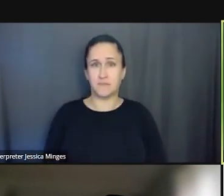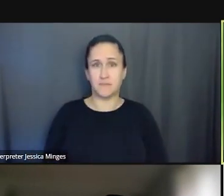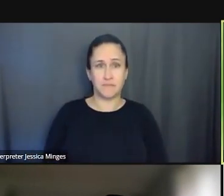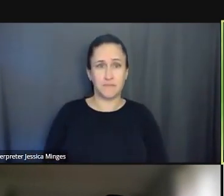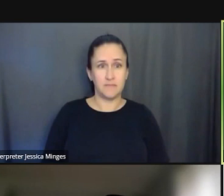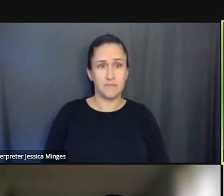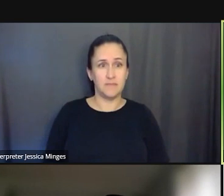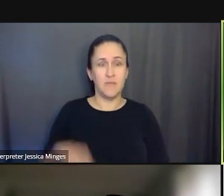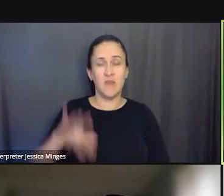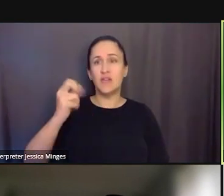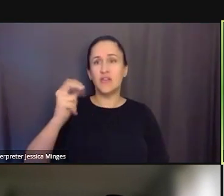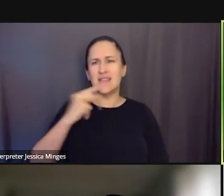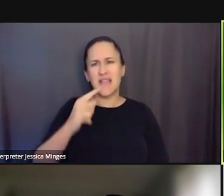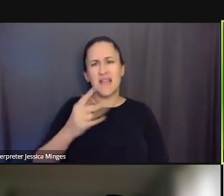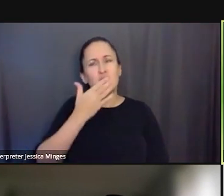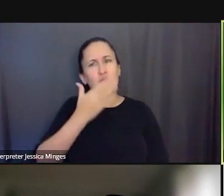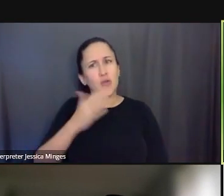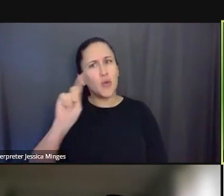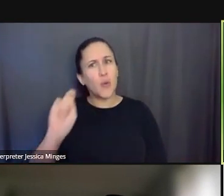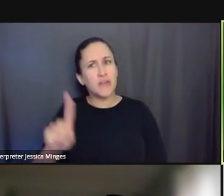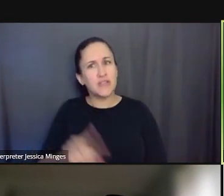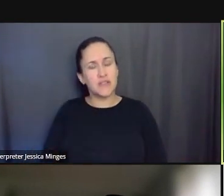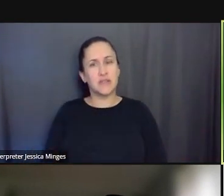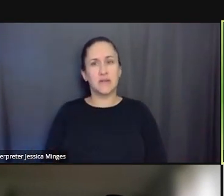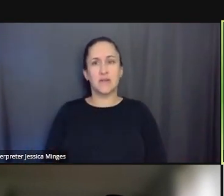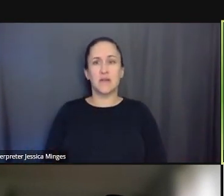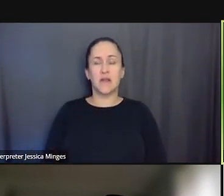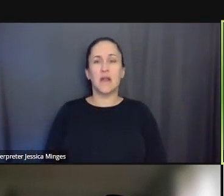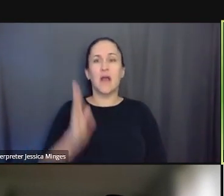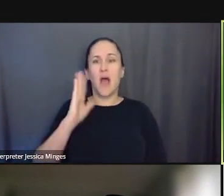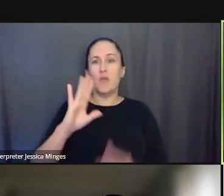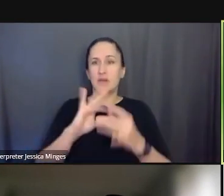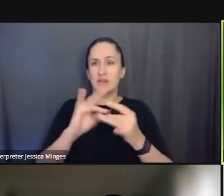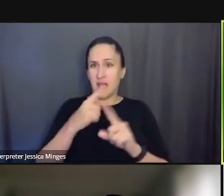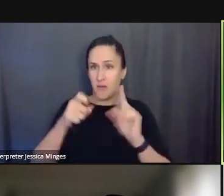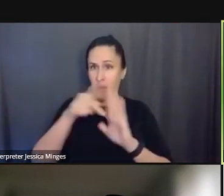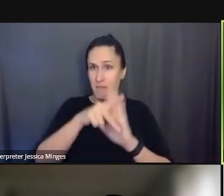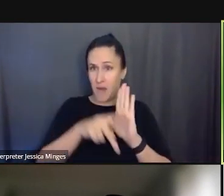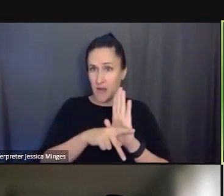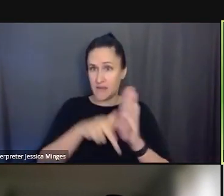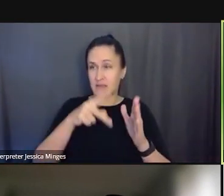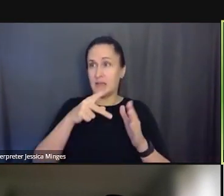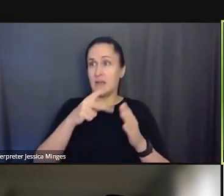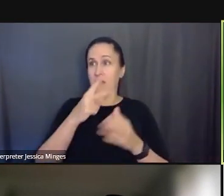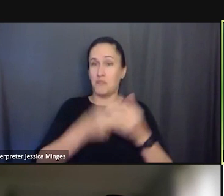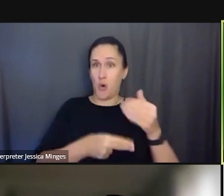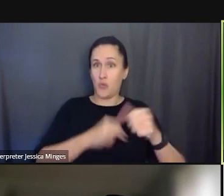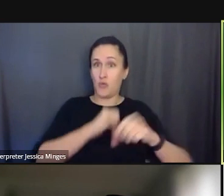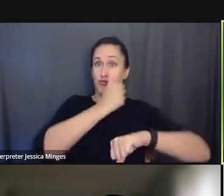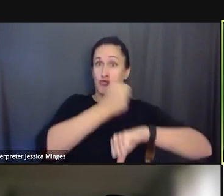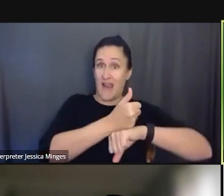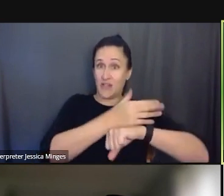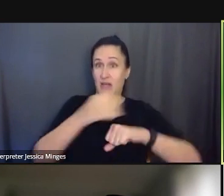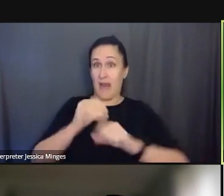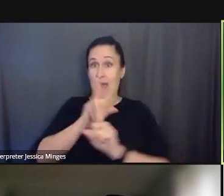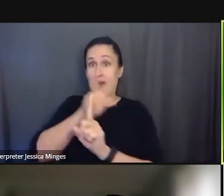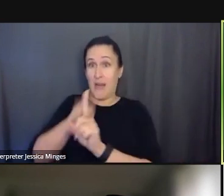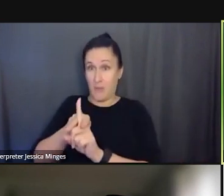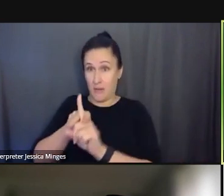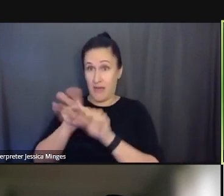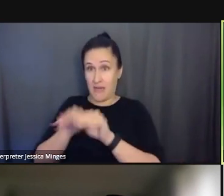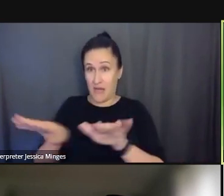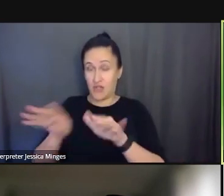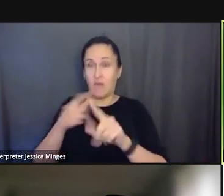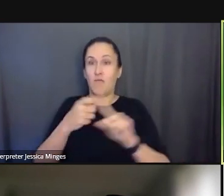It's a really good question. And now I will say, from a policy, both creation and implementation standpoint, from a personal